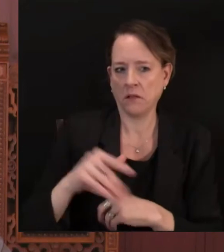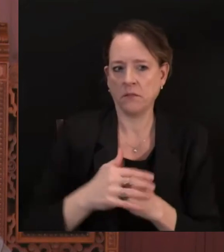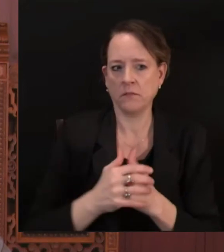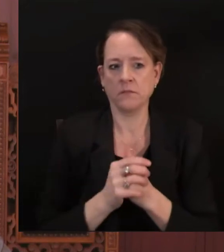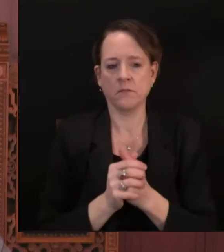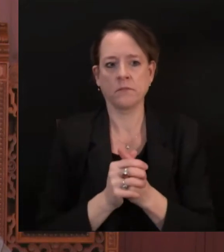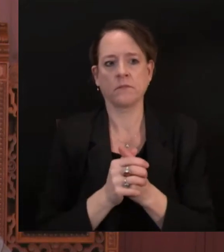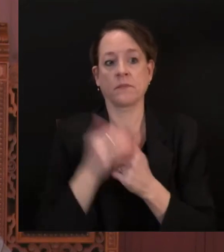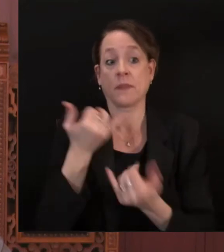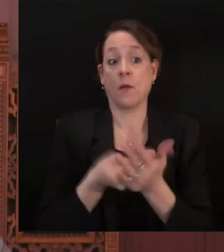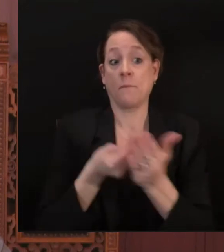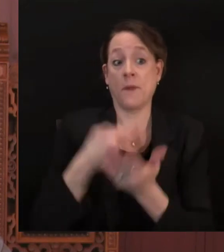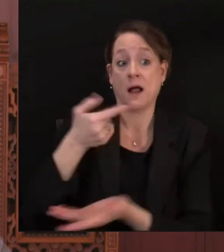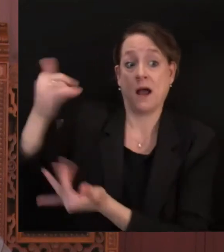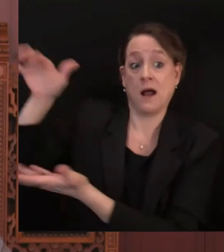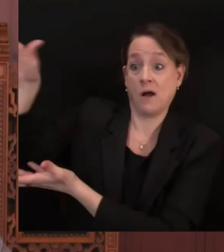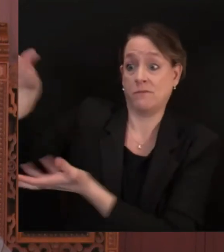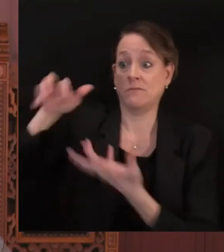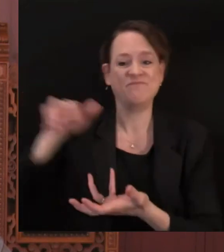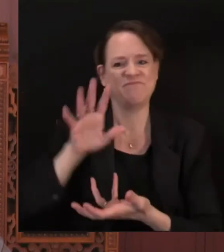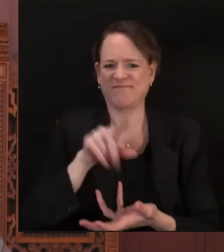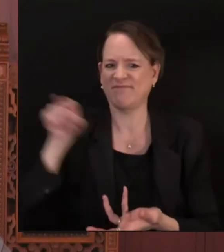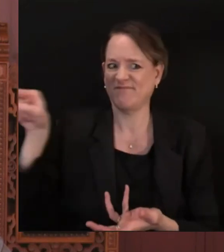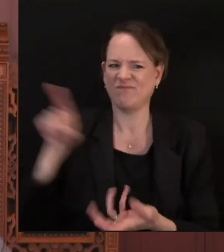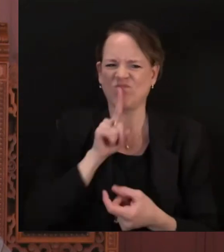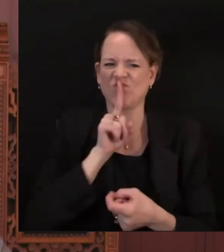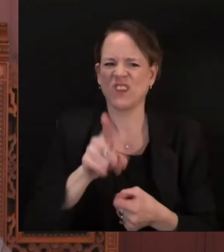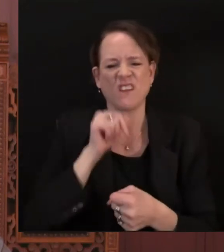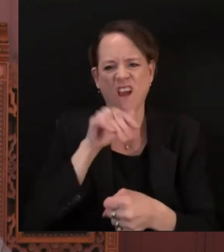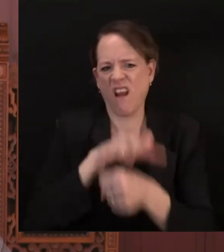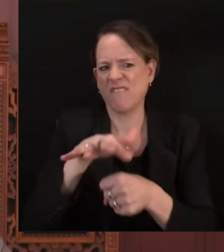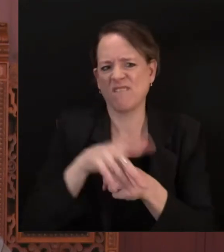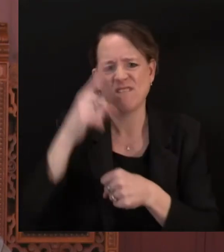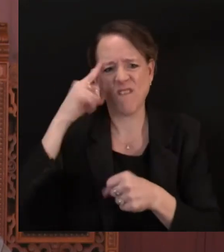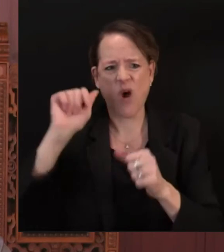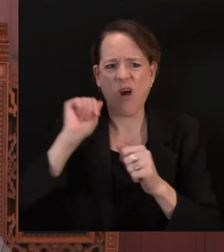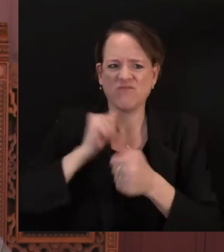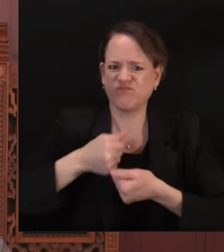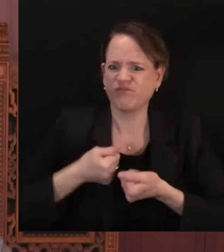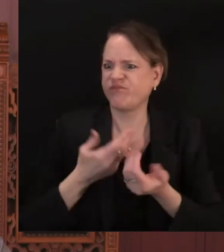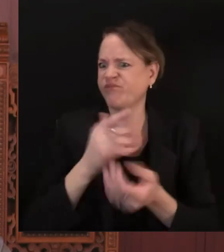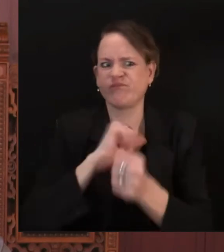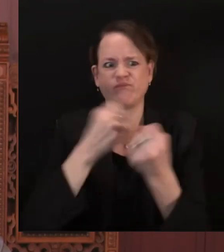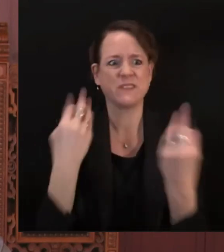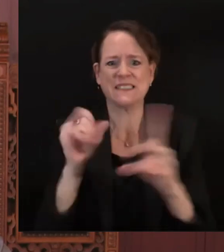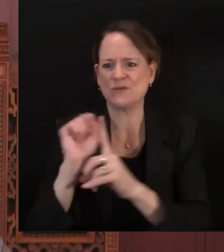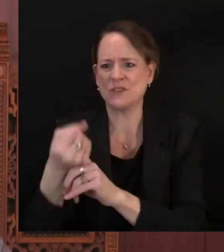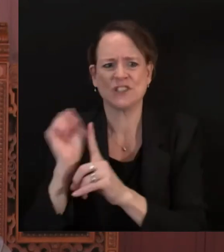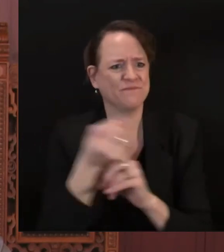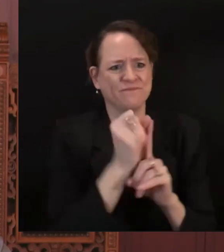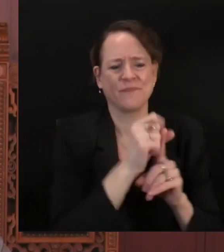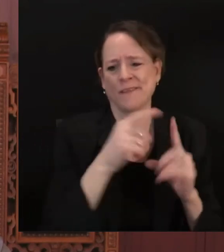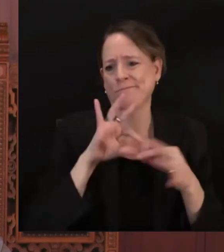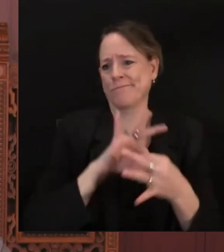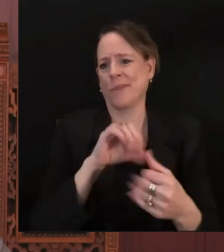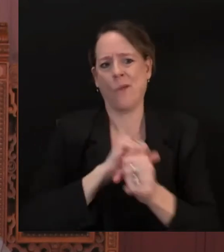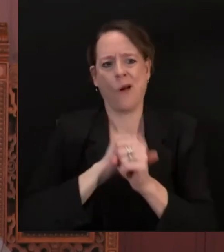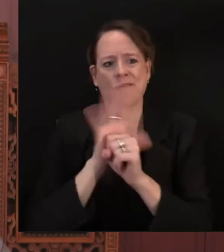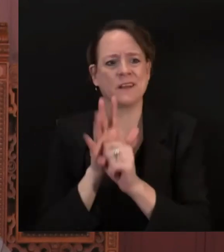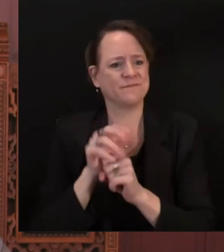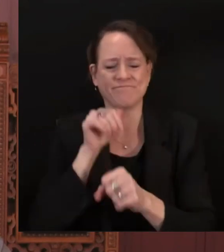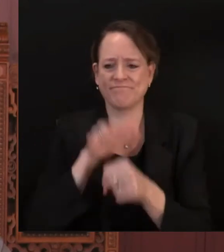testing, contact tracing, all the public health things that we're doing right now for the entire year, not even close.